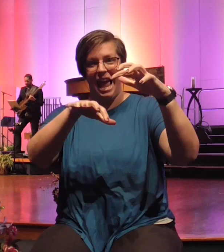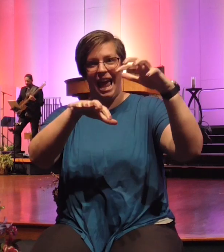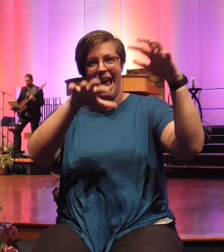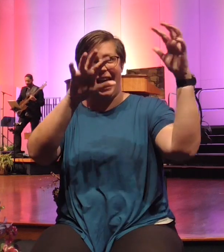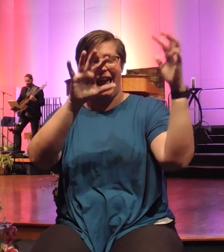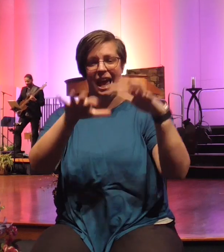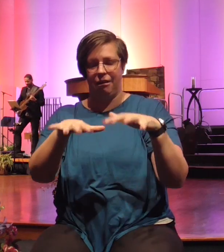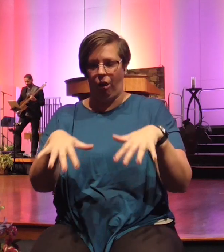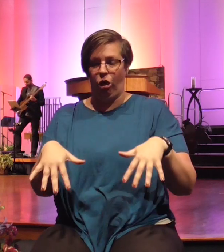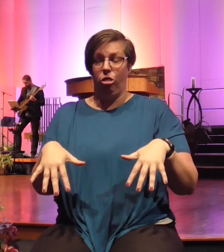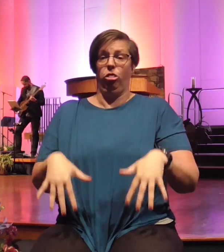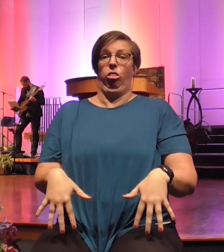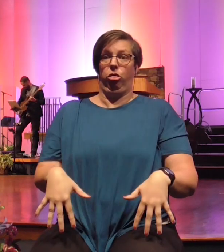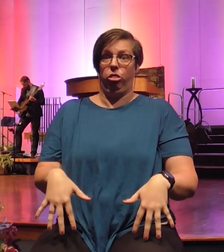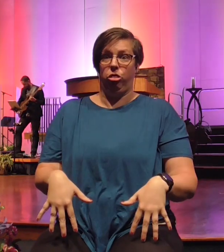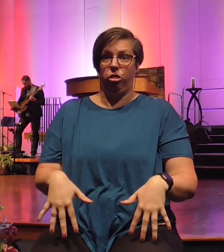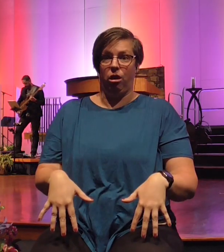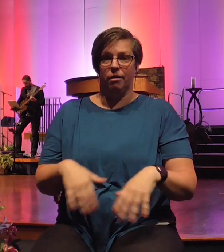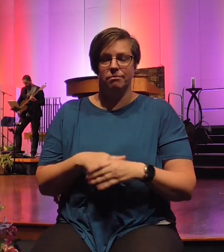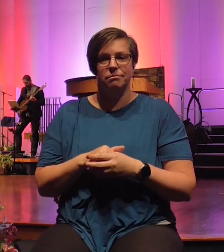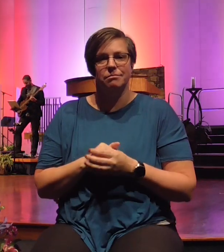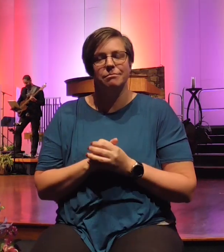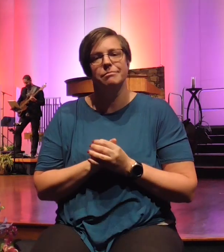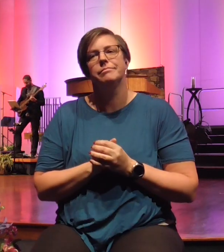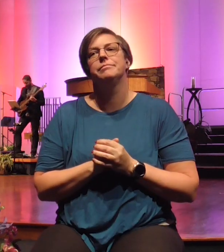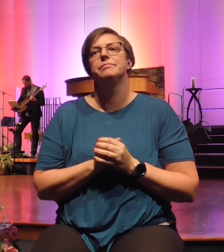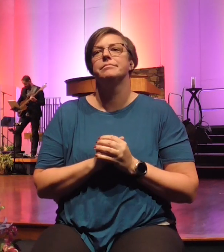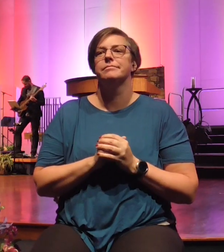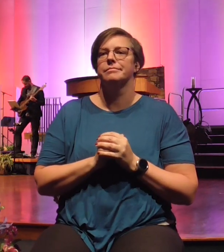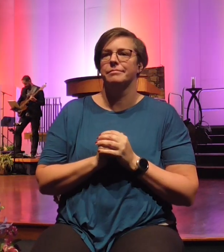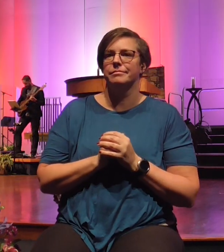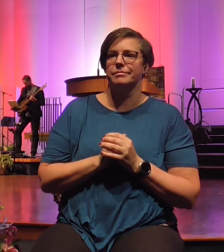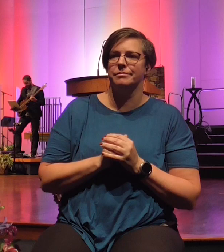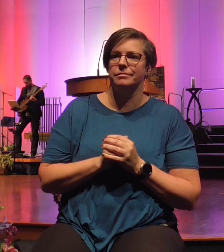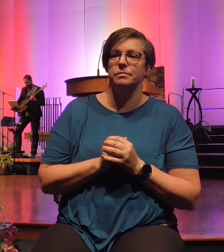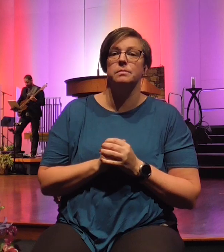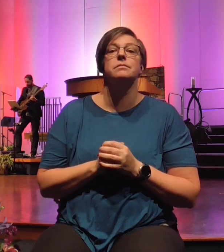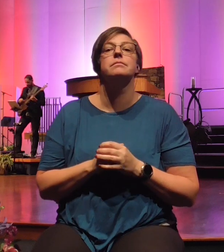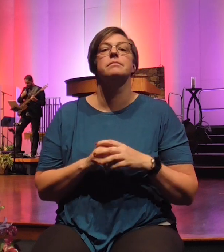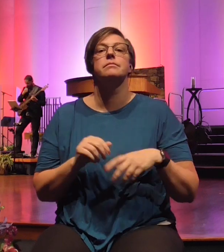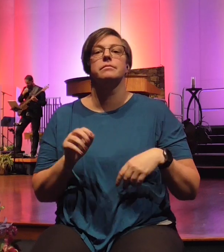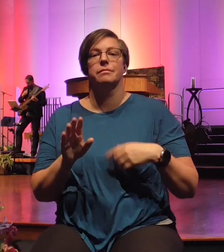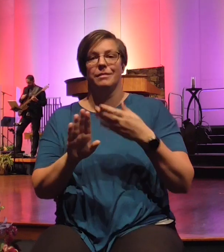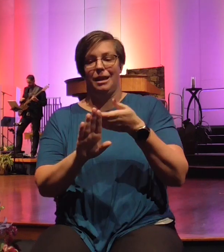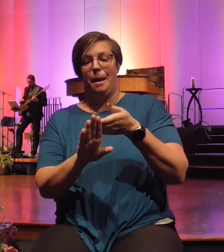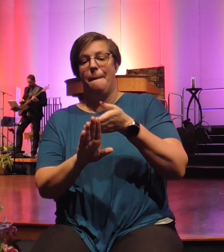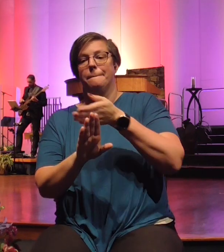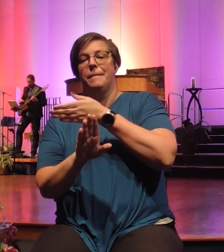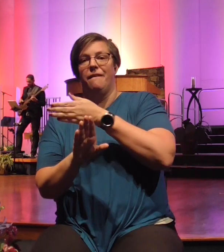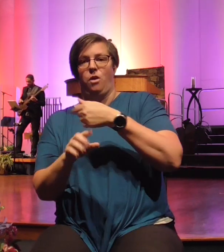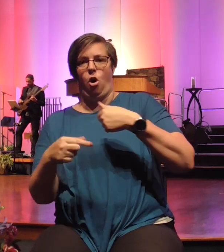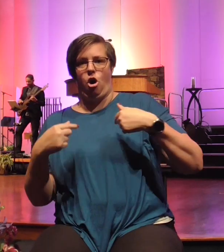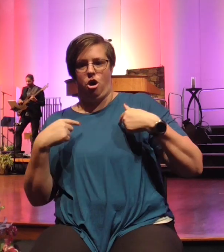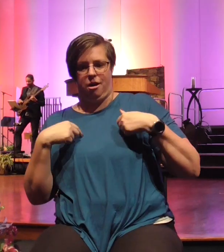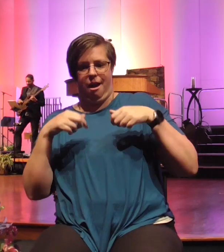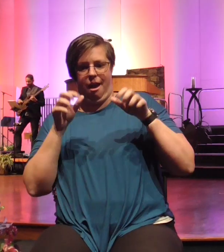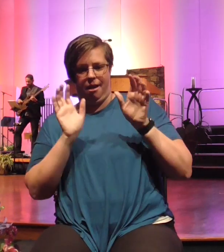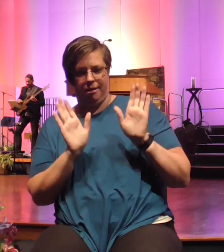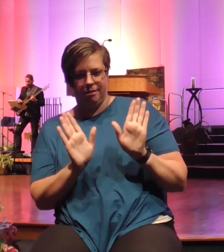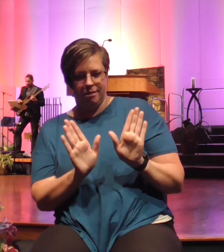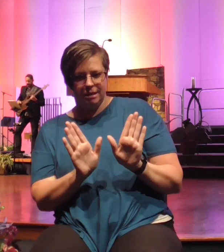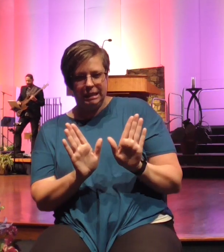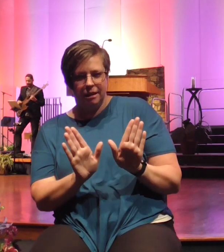no warning. Right before liftoff, what was once light and